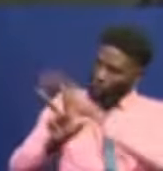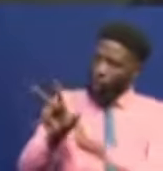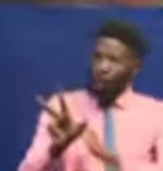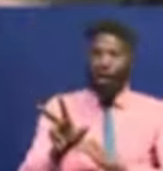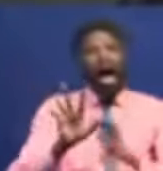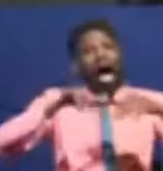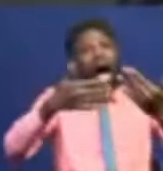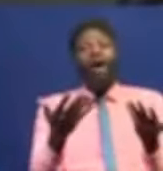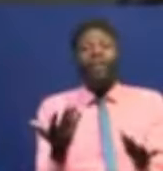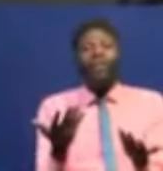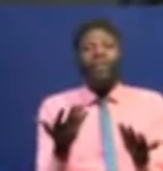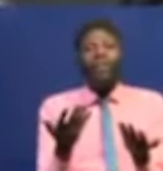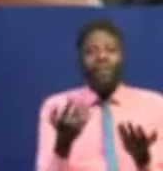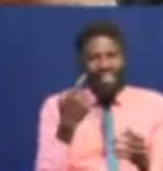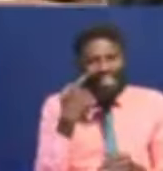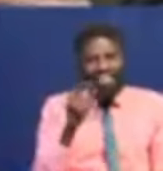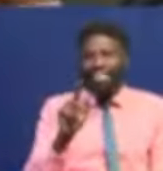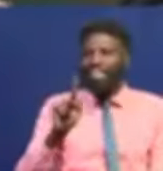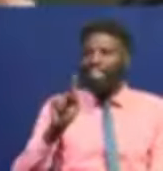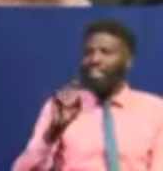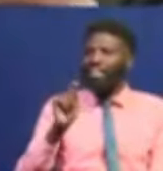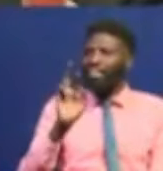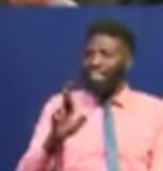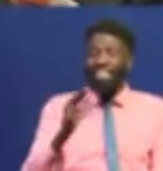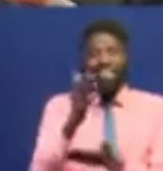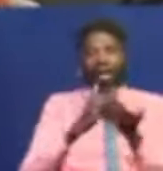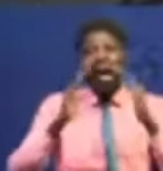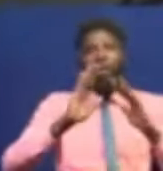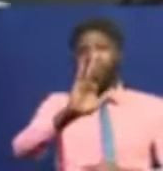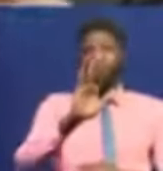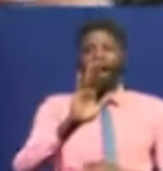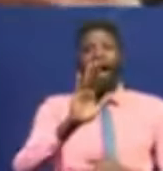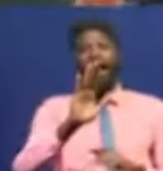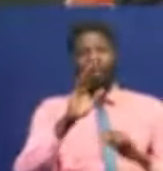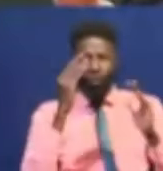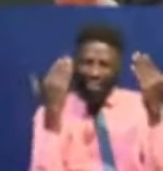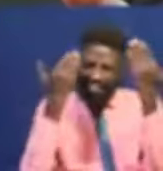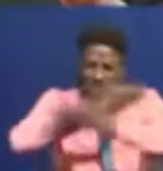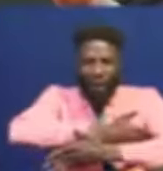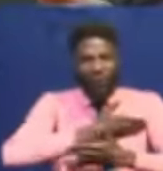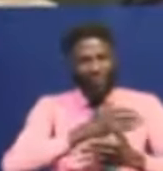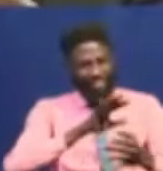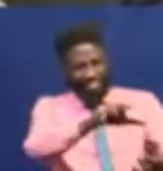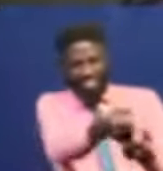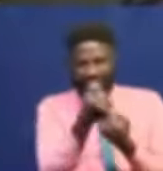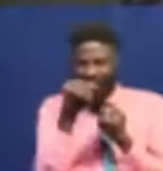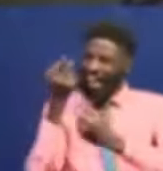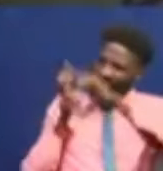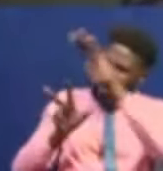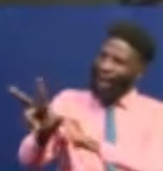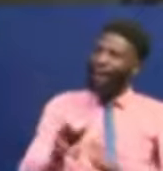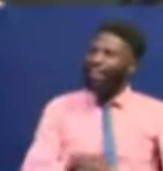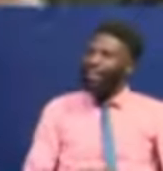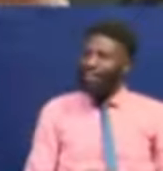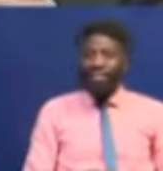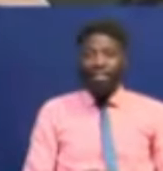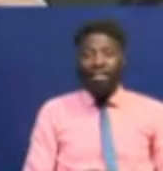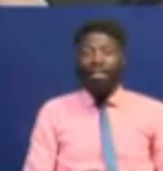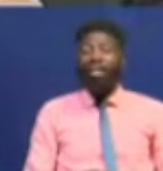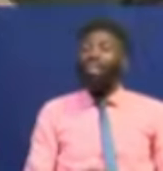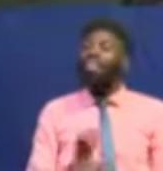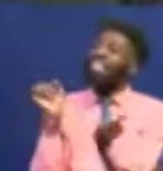seen in the case of Alfred Keter, others who've been picked up from their houses in the middle of the night, and they are held